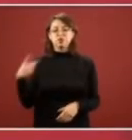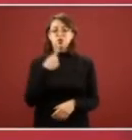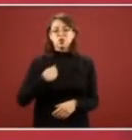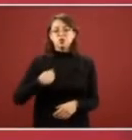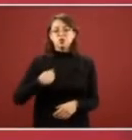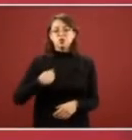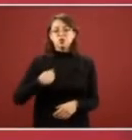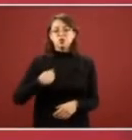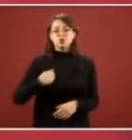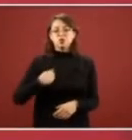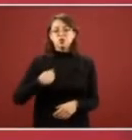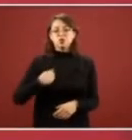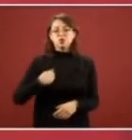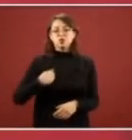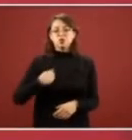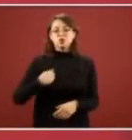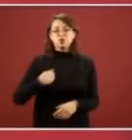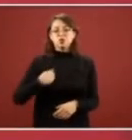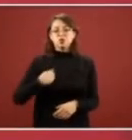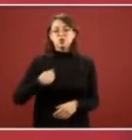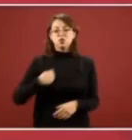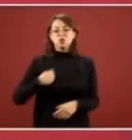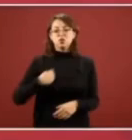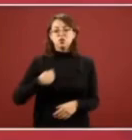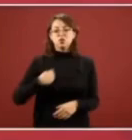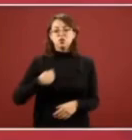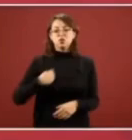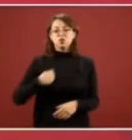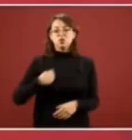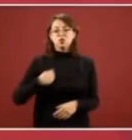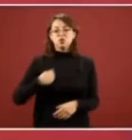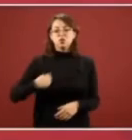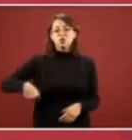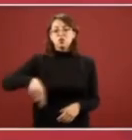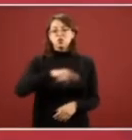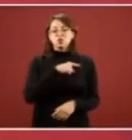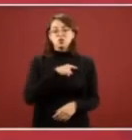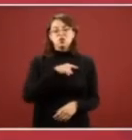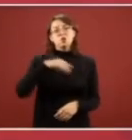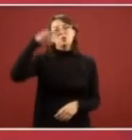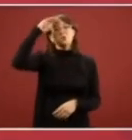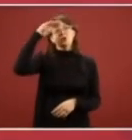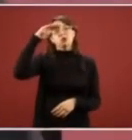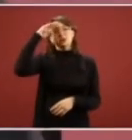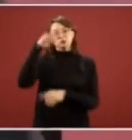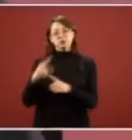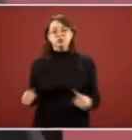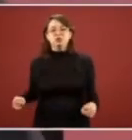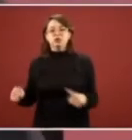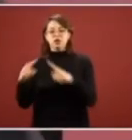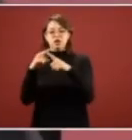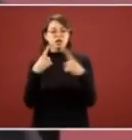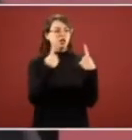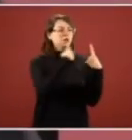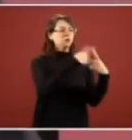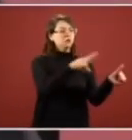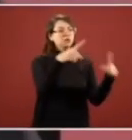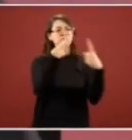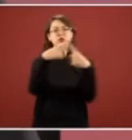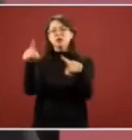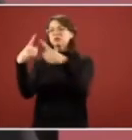relación. We believe that we need to maintain good relations. Con las iglesias. With the churches.